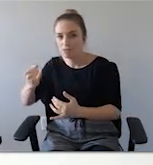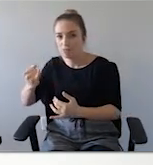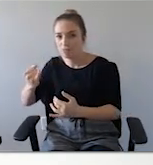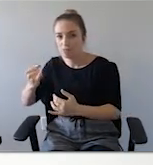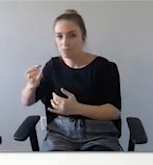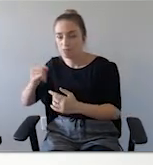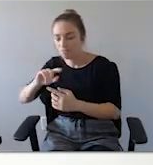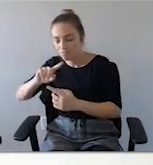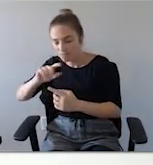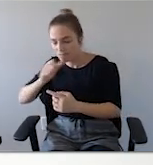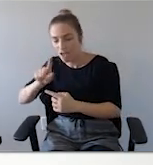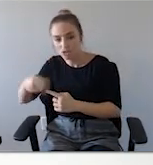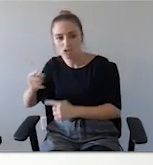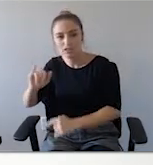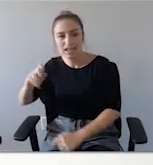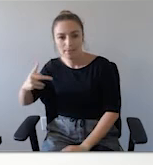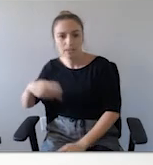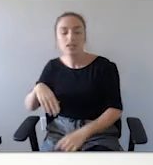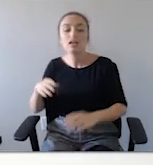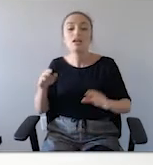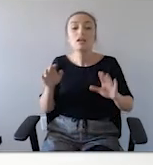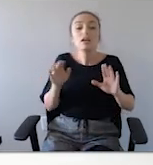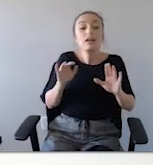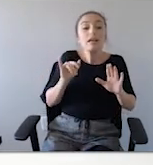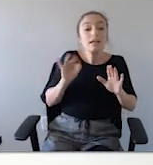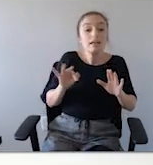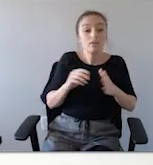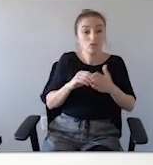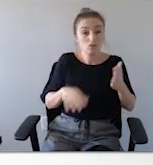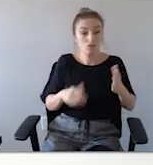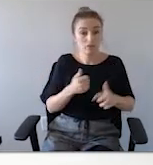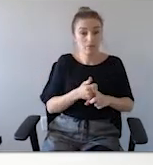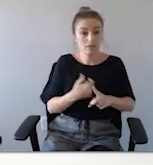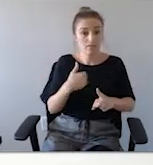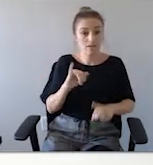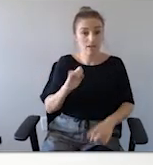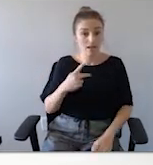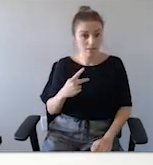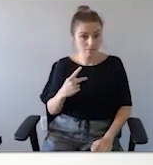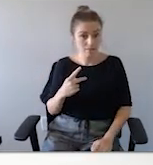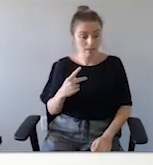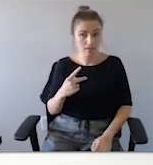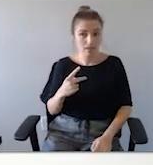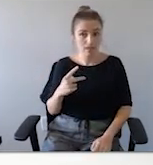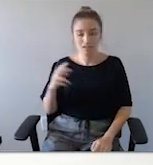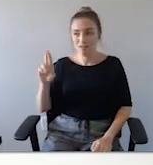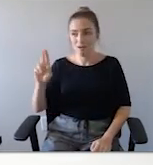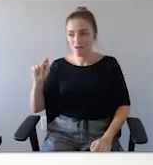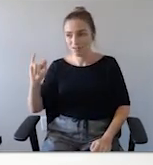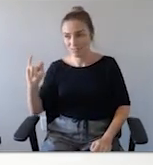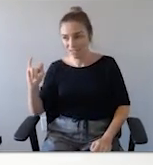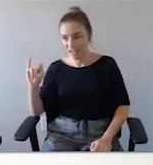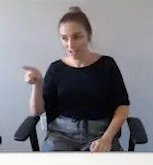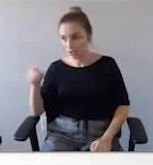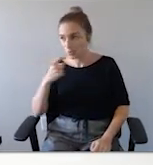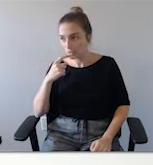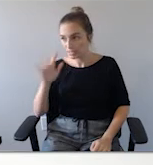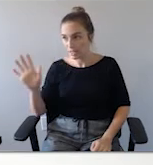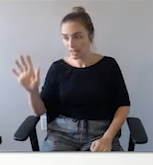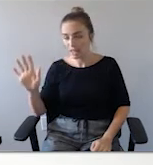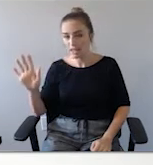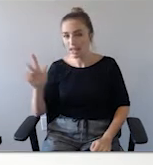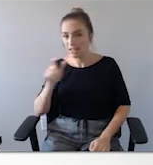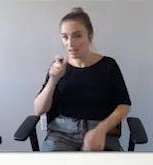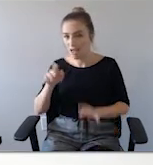the student has an IEP, then that RTI stuff is, you could say, kind of